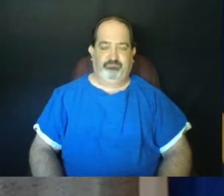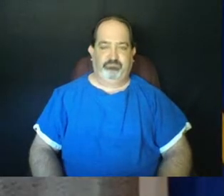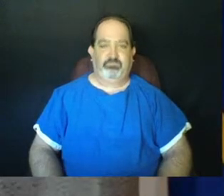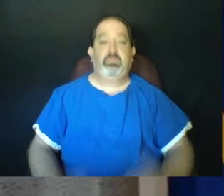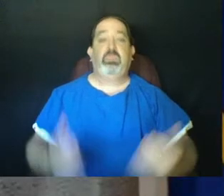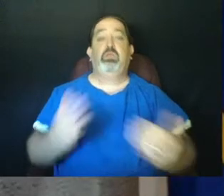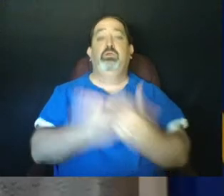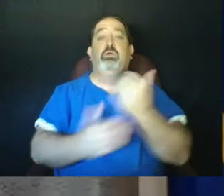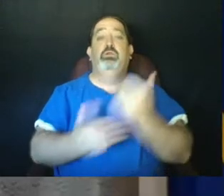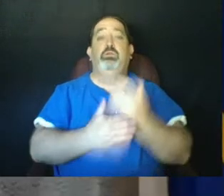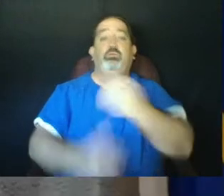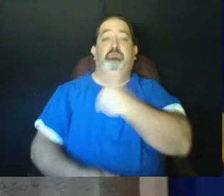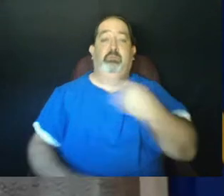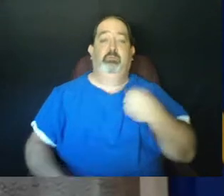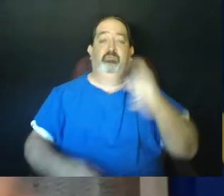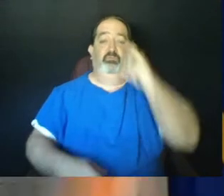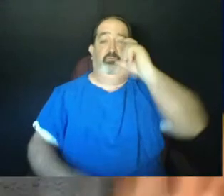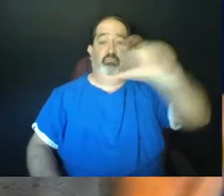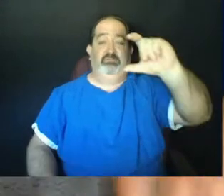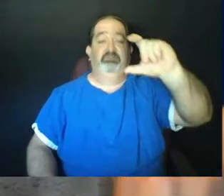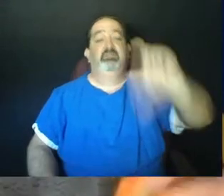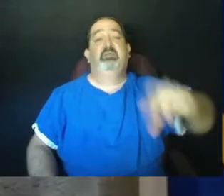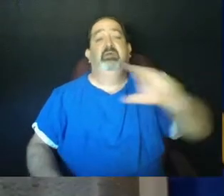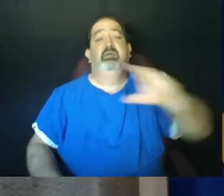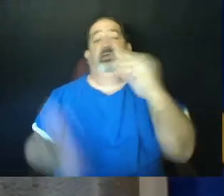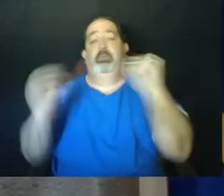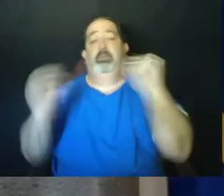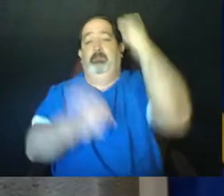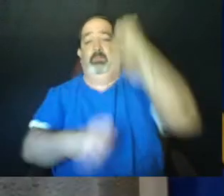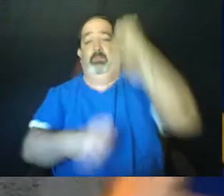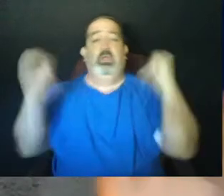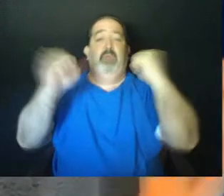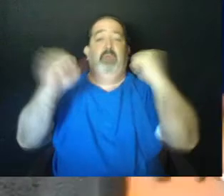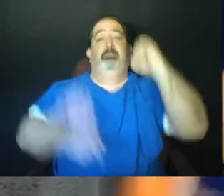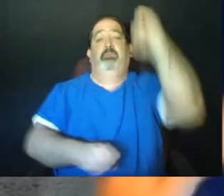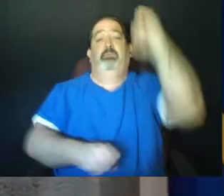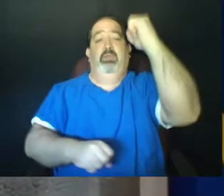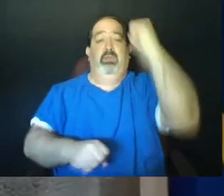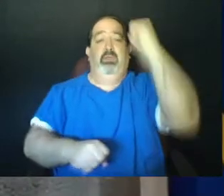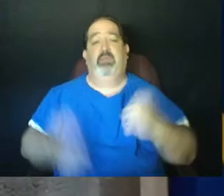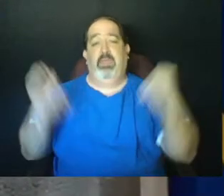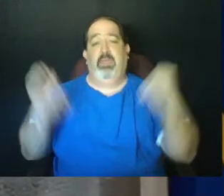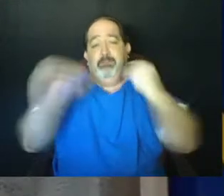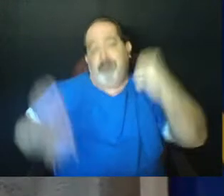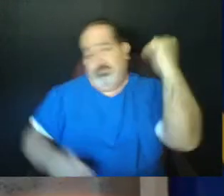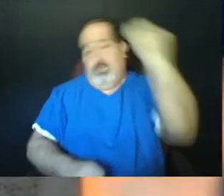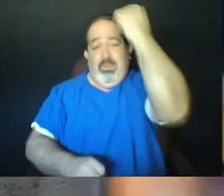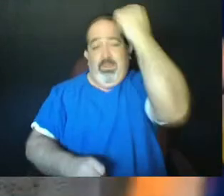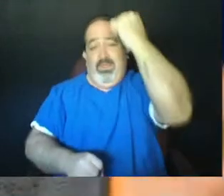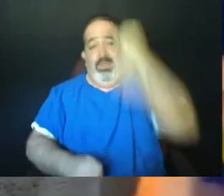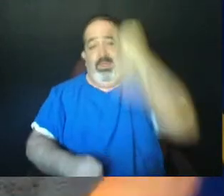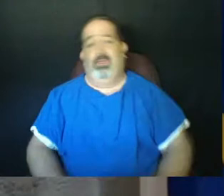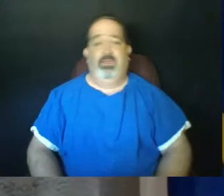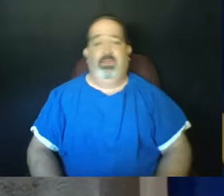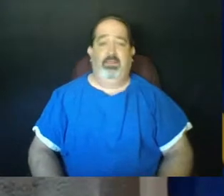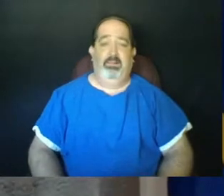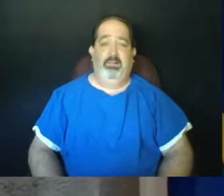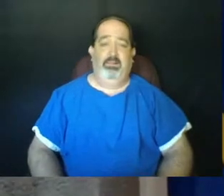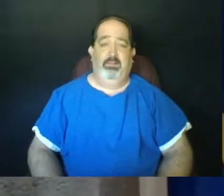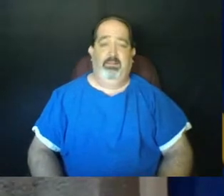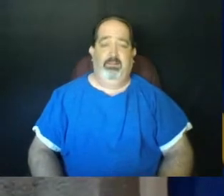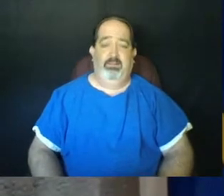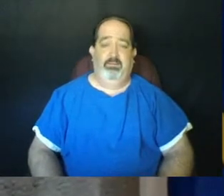For the newest companions of the Crescent, hip hip, hip hip, hip hip.